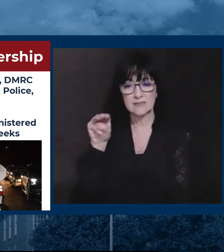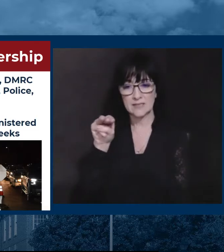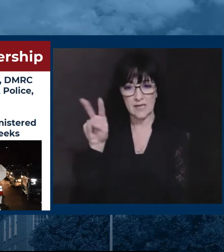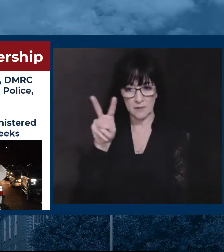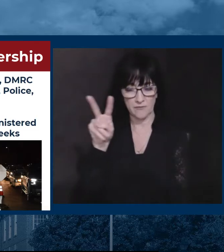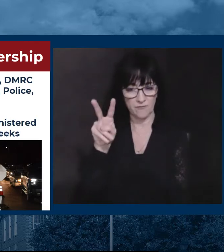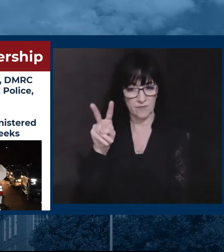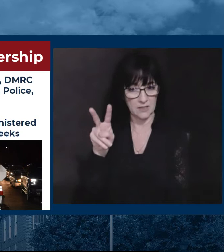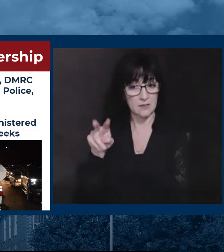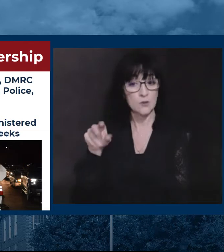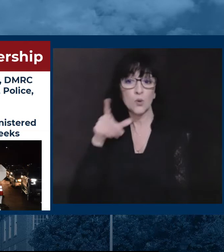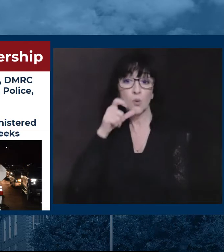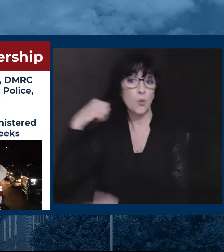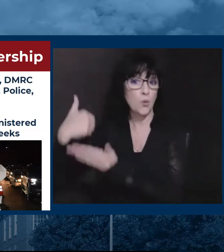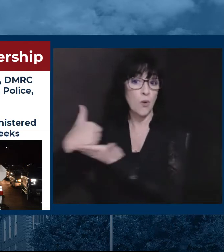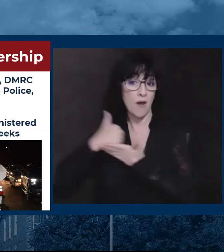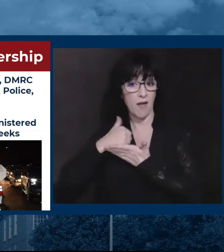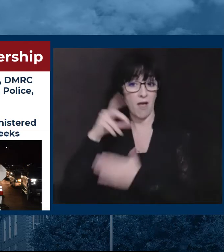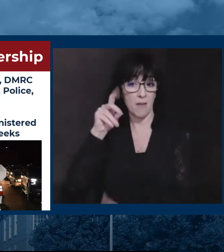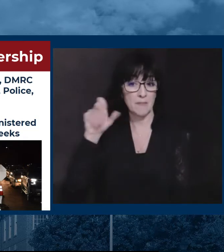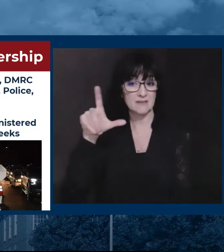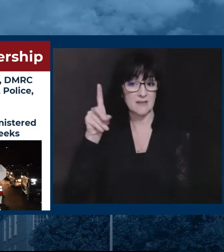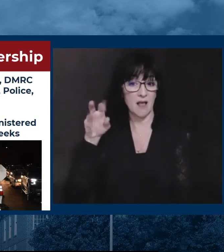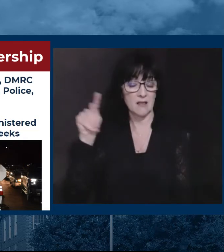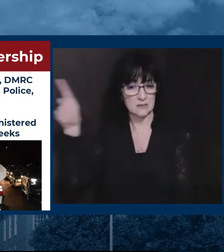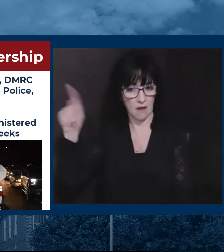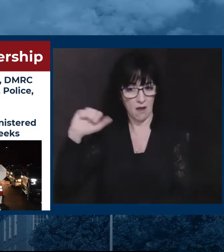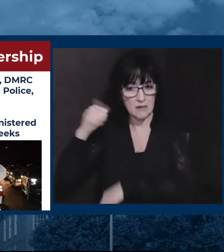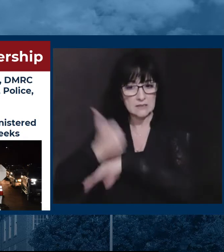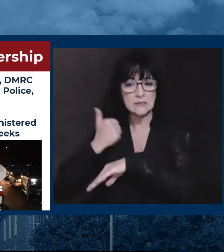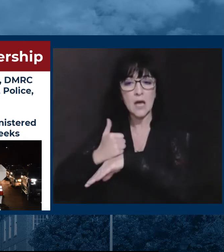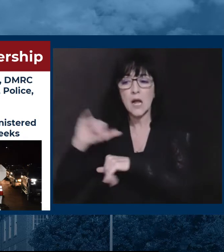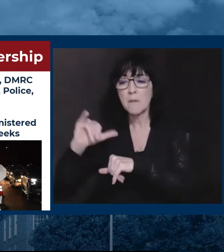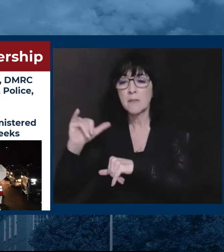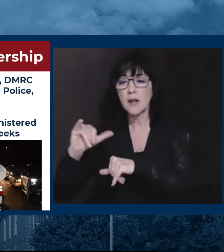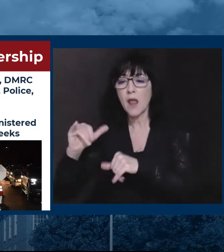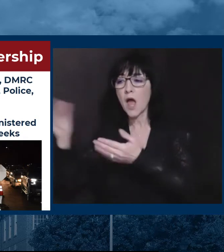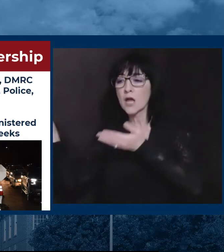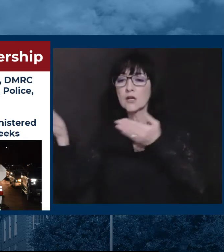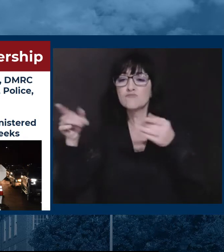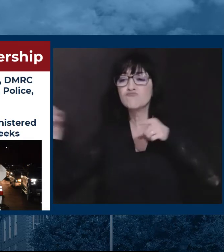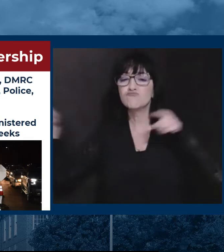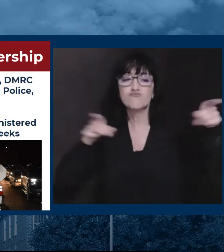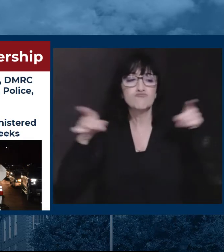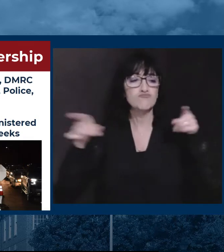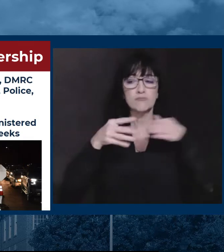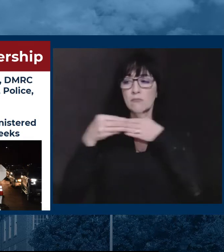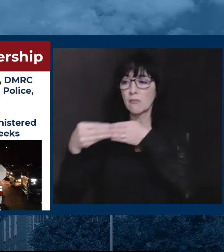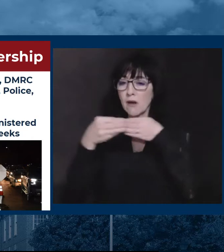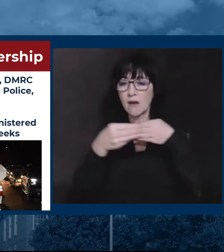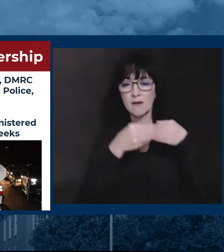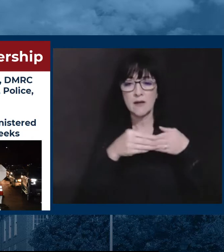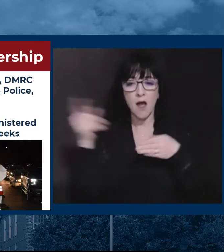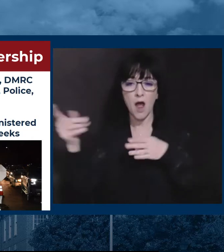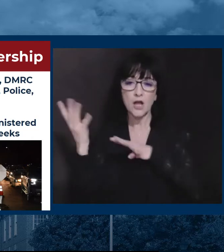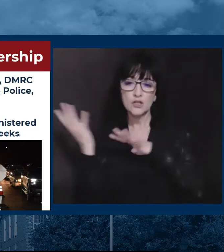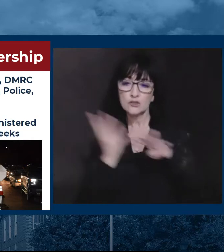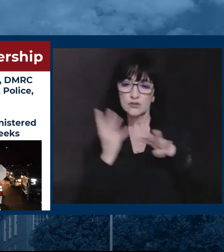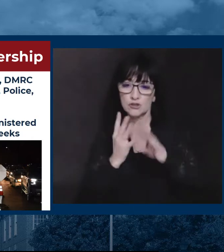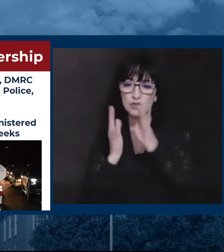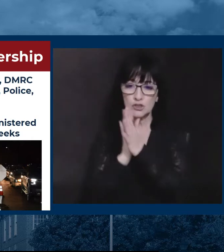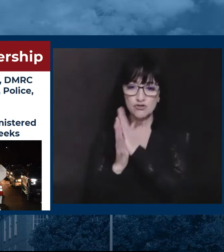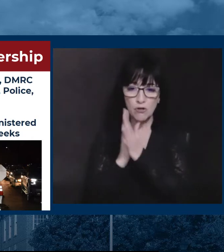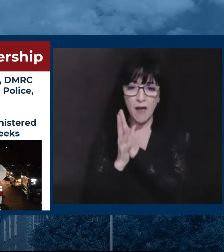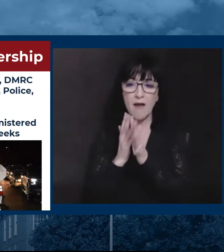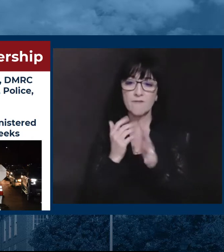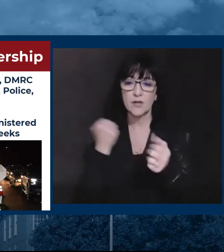DelDOT's assistance with setting up and the traffic flow. And this was a pilot to see if this was a model that we could use for